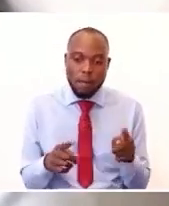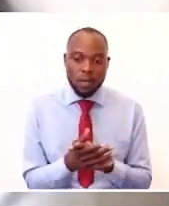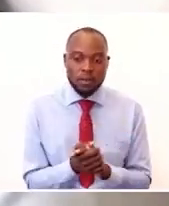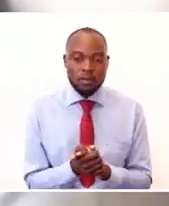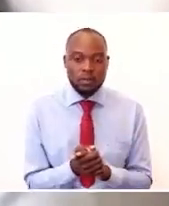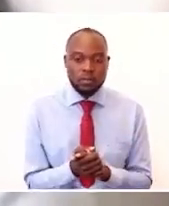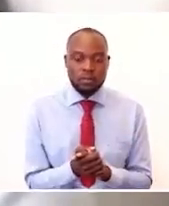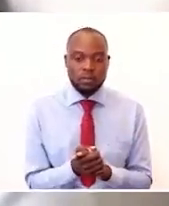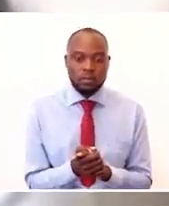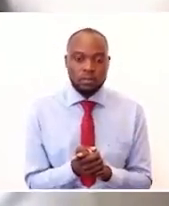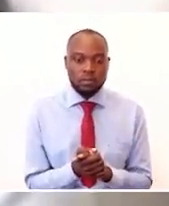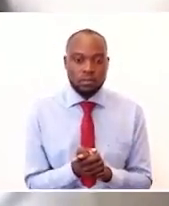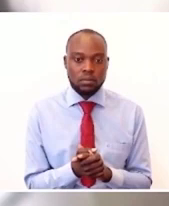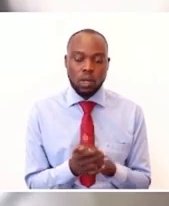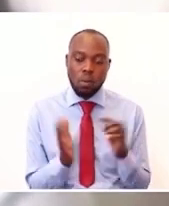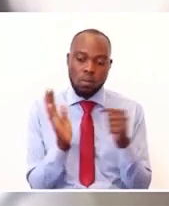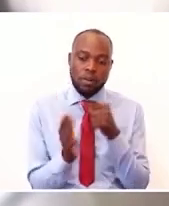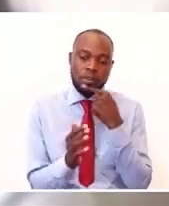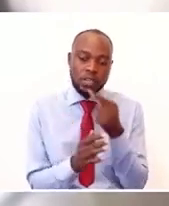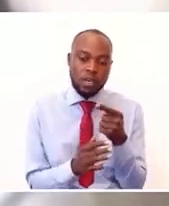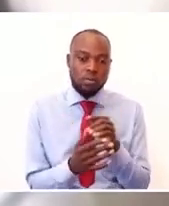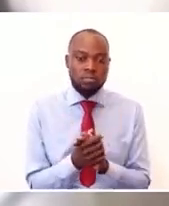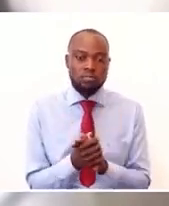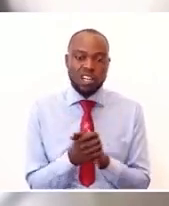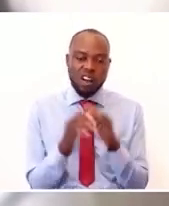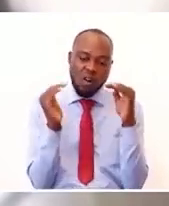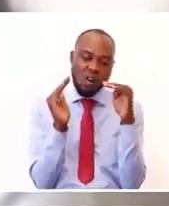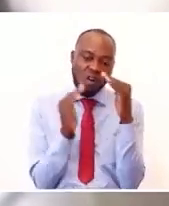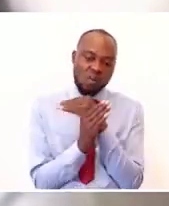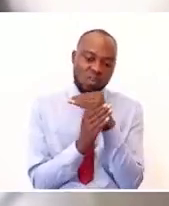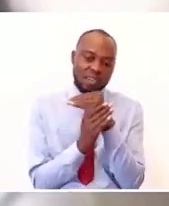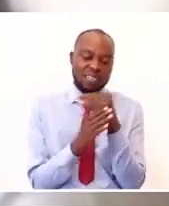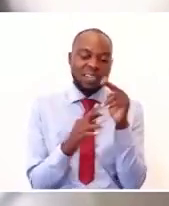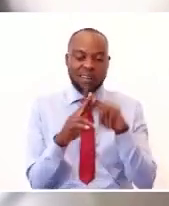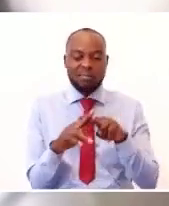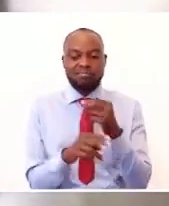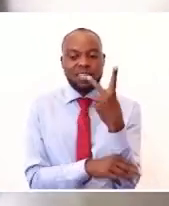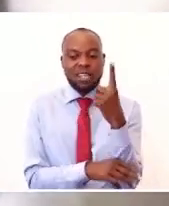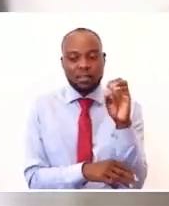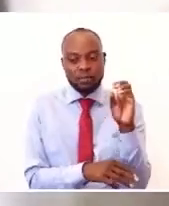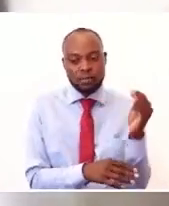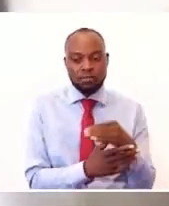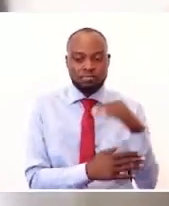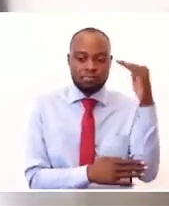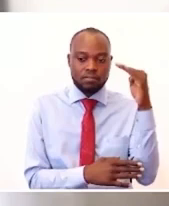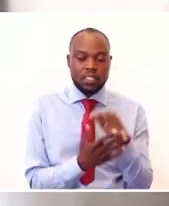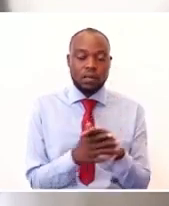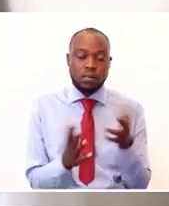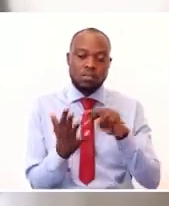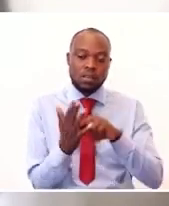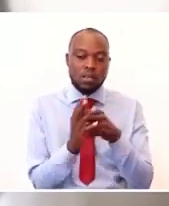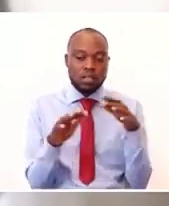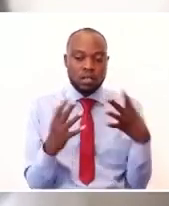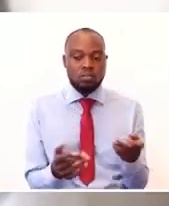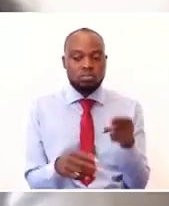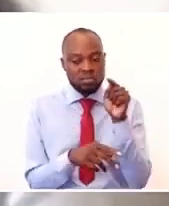still required, the point is that these quotas are now going to go over the 180% mark, which means that the surcharges